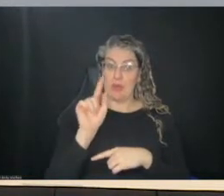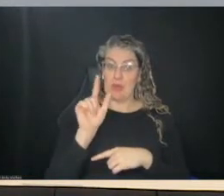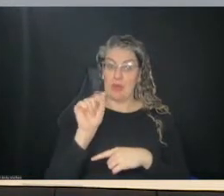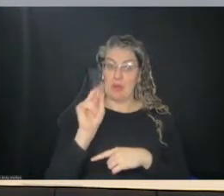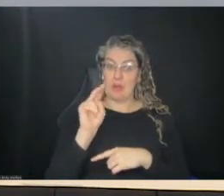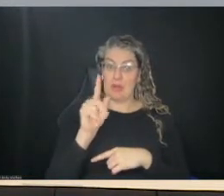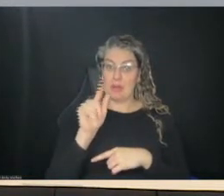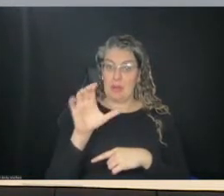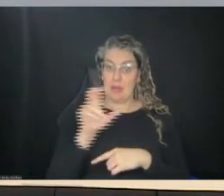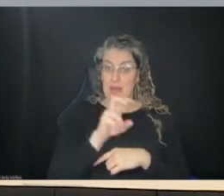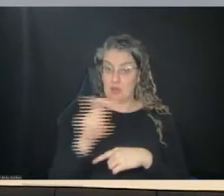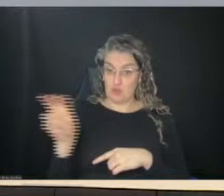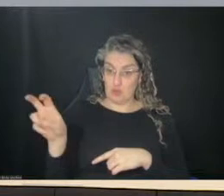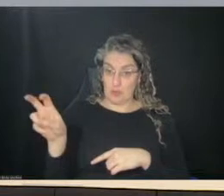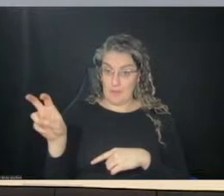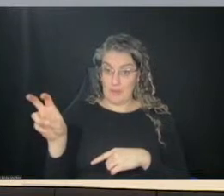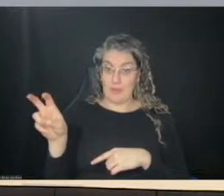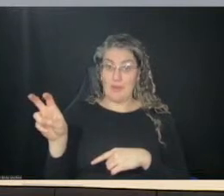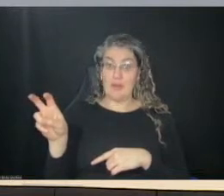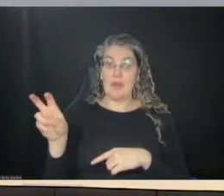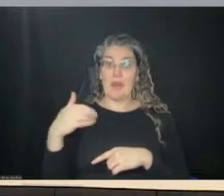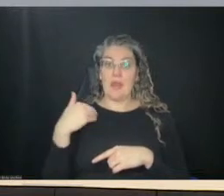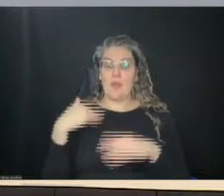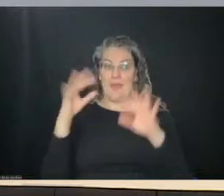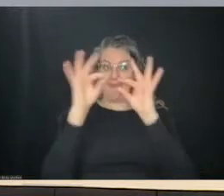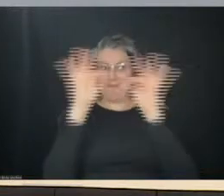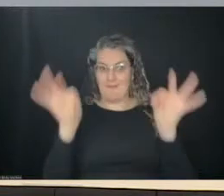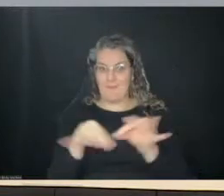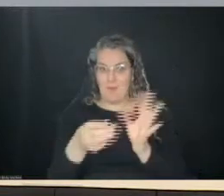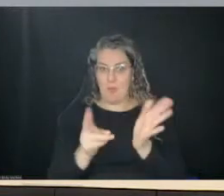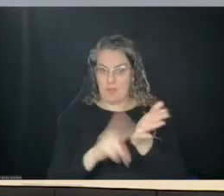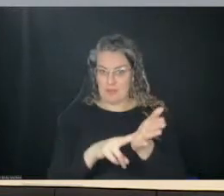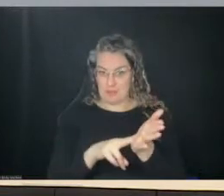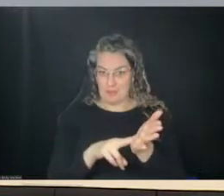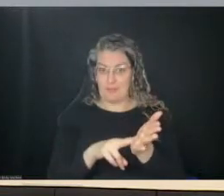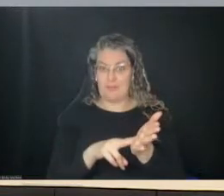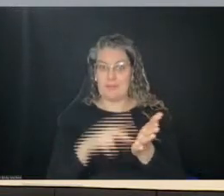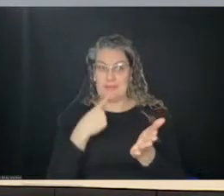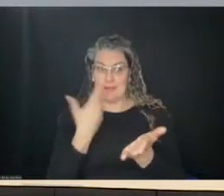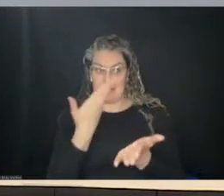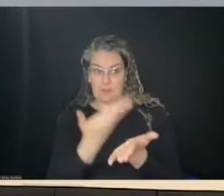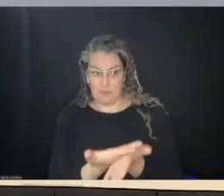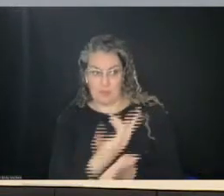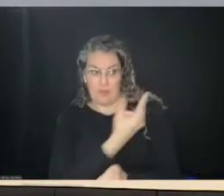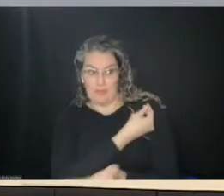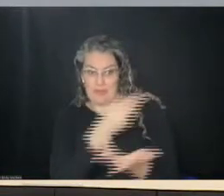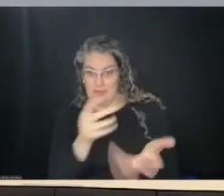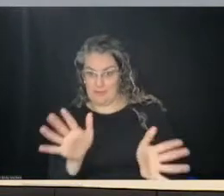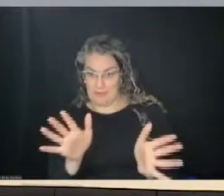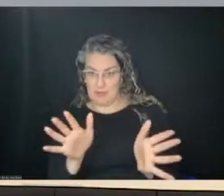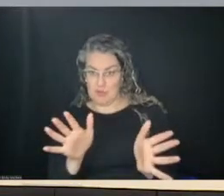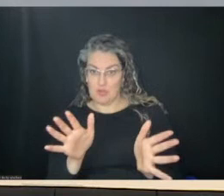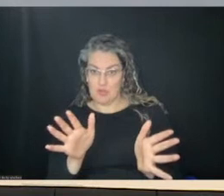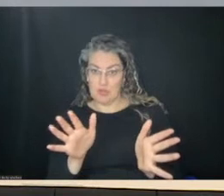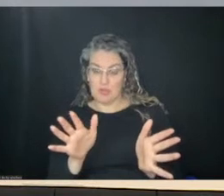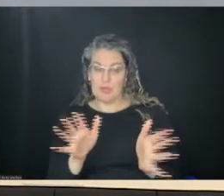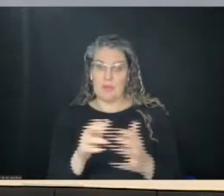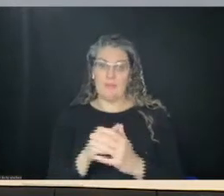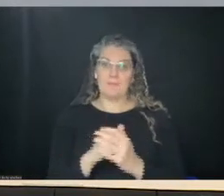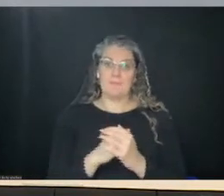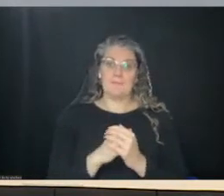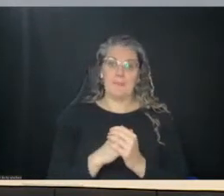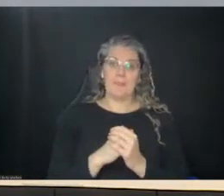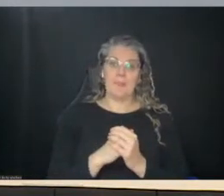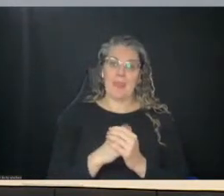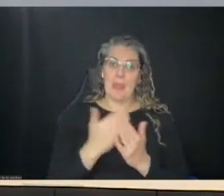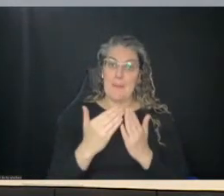there is a declaration form, and part of the discussion is whether we would have someone